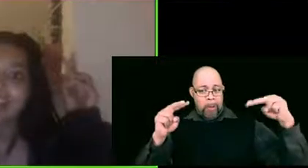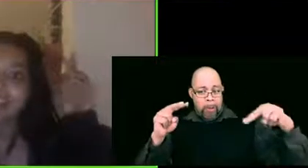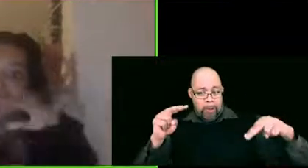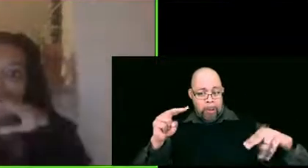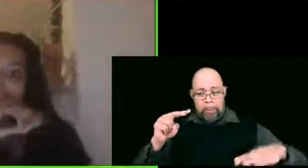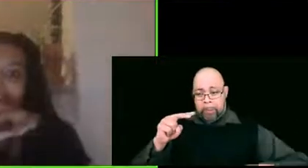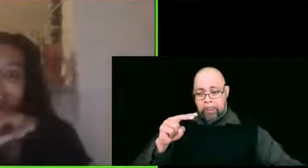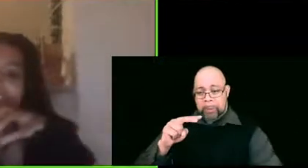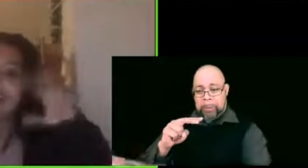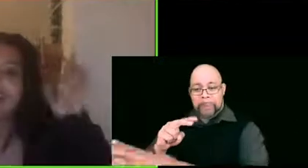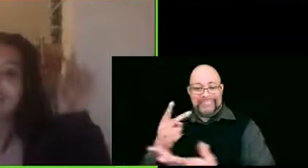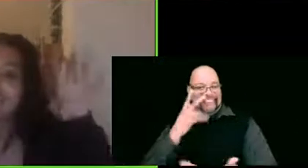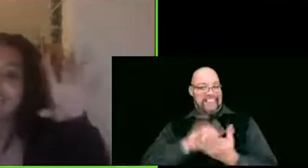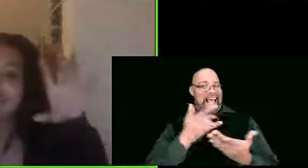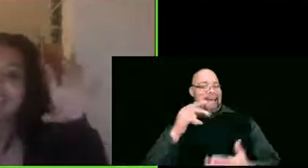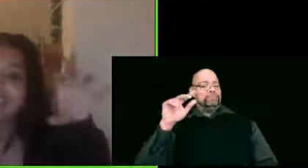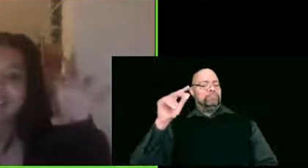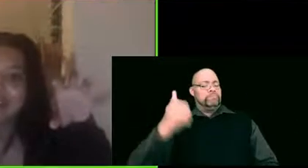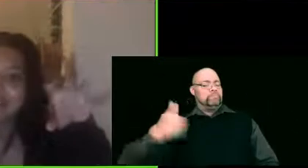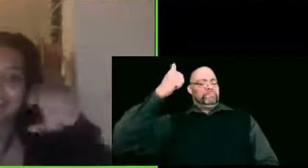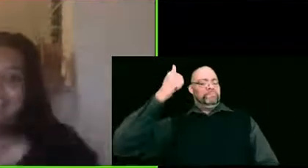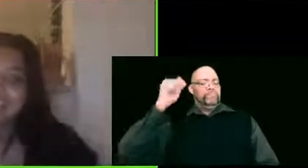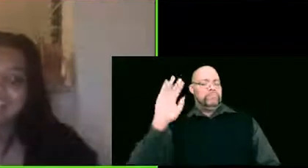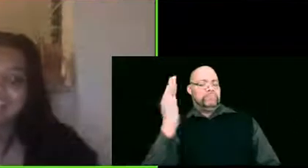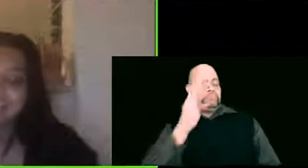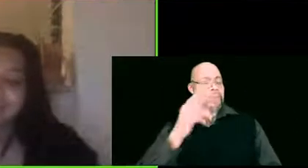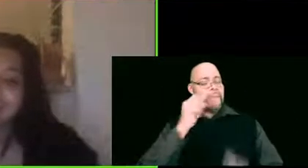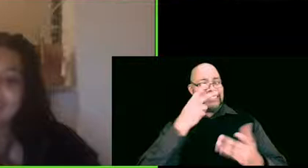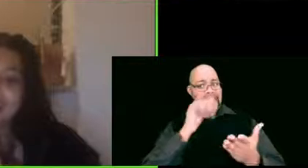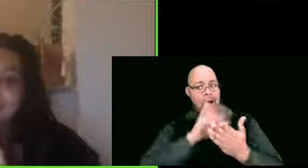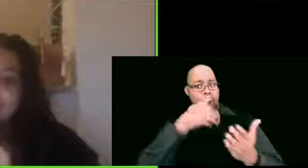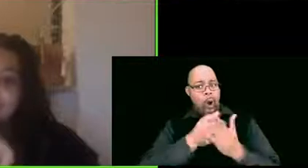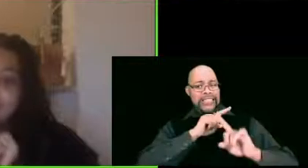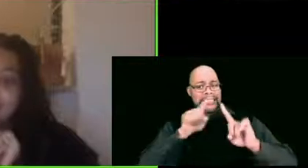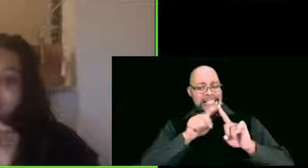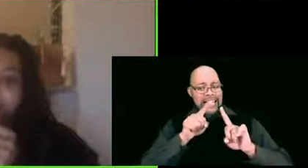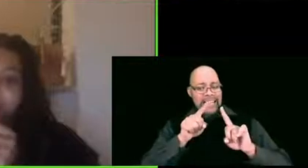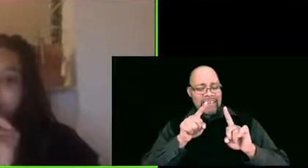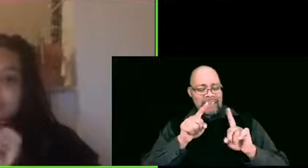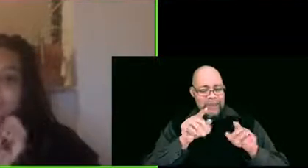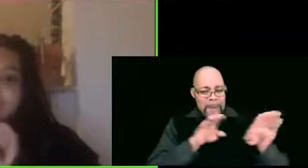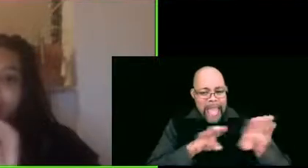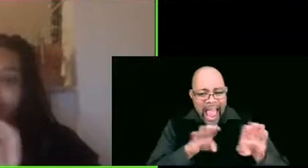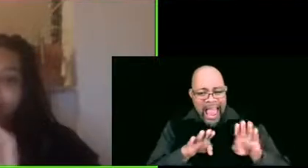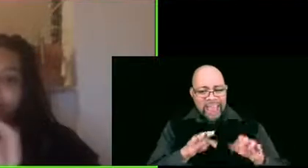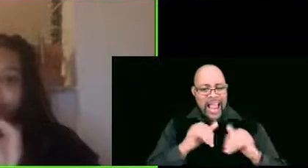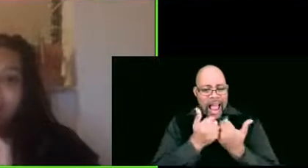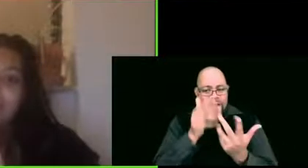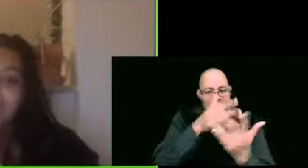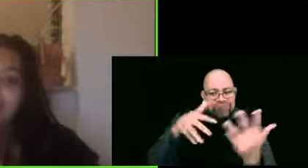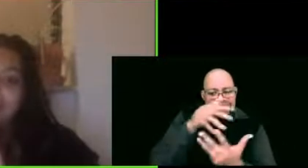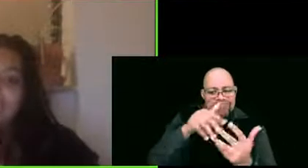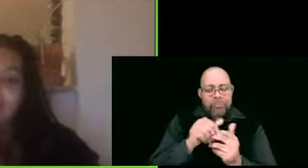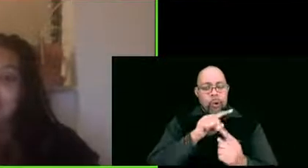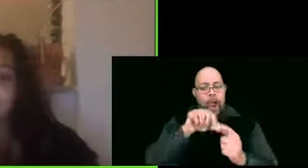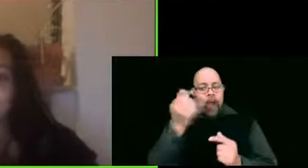normally duck down and go lower. And it's like, oh no, she's defended her turf. And it's just amazing to kind of see all of these quiet little nuances between the two of them and